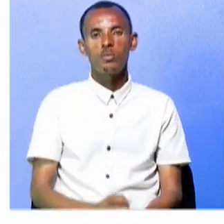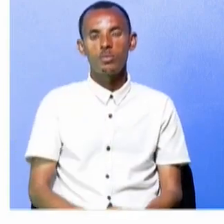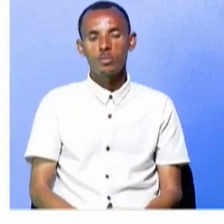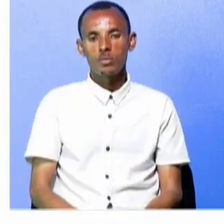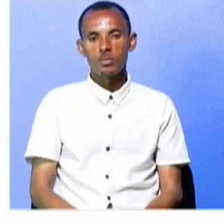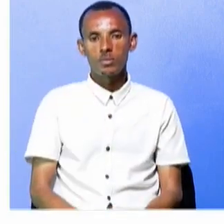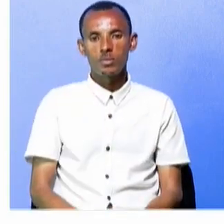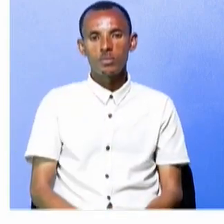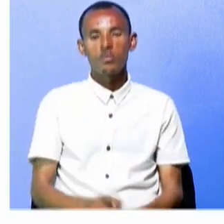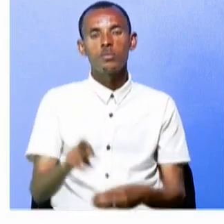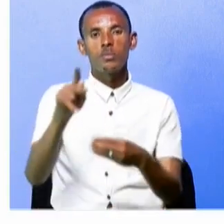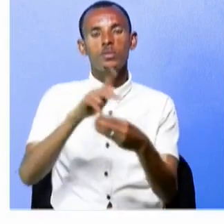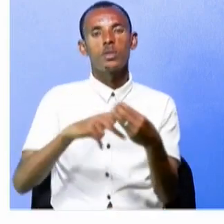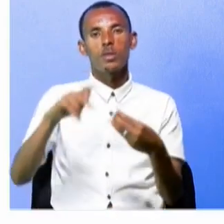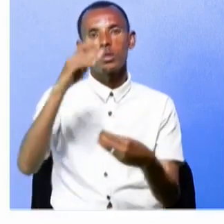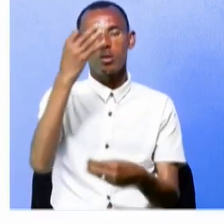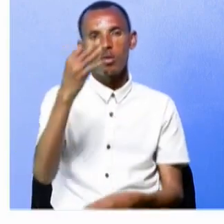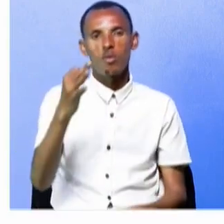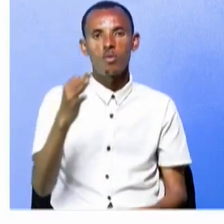the